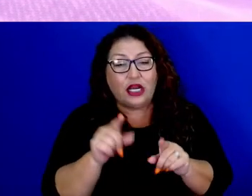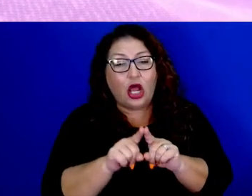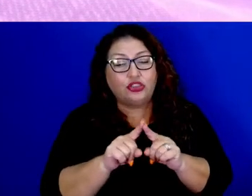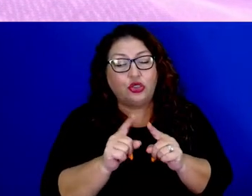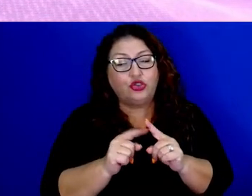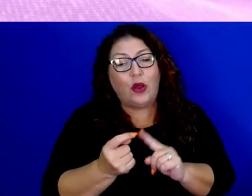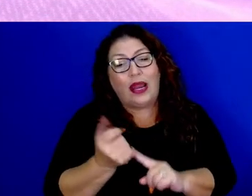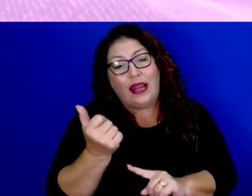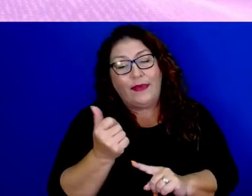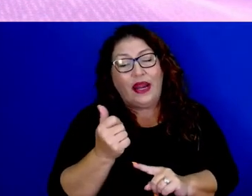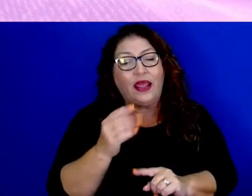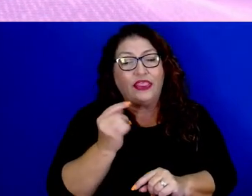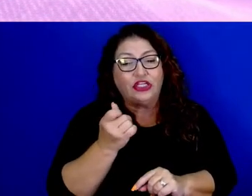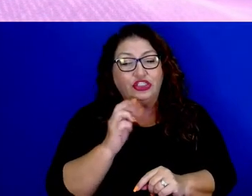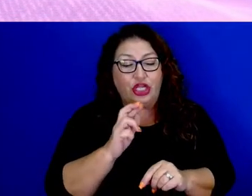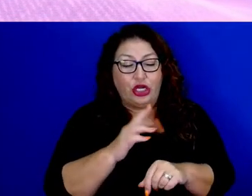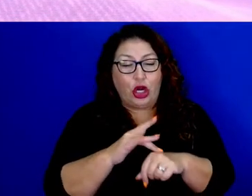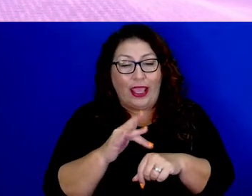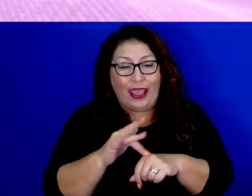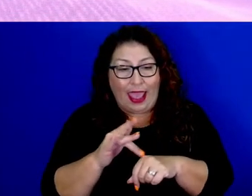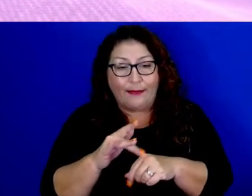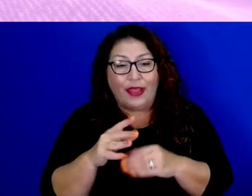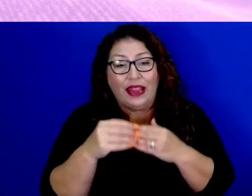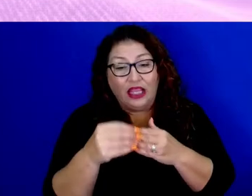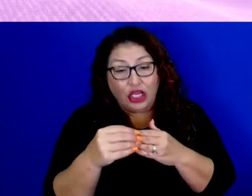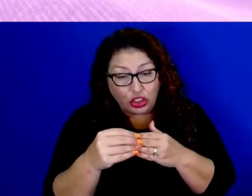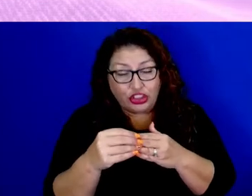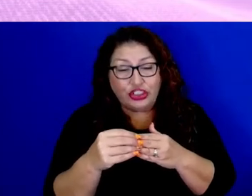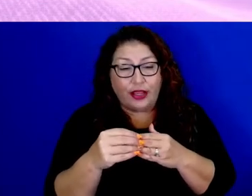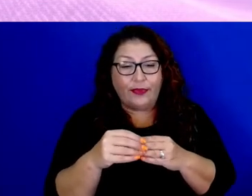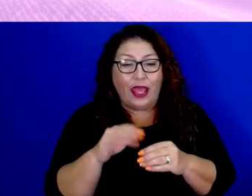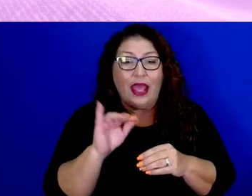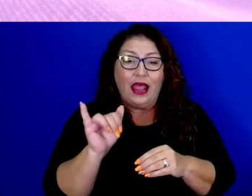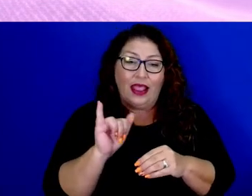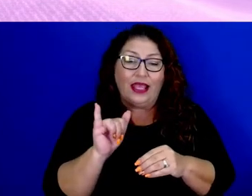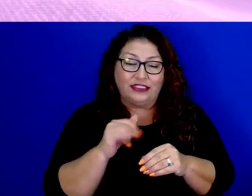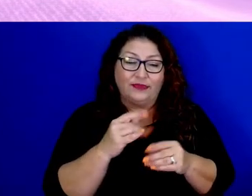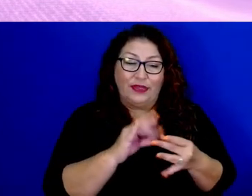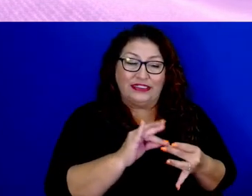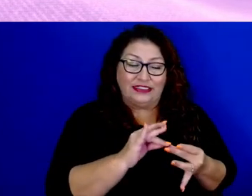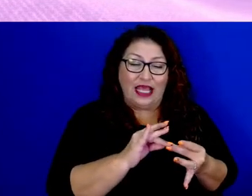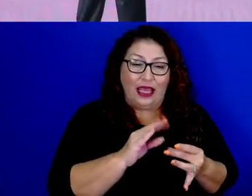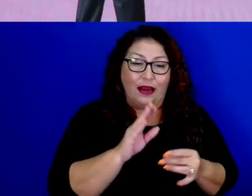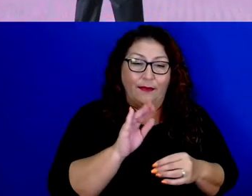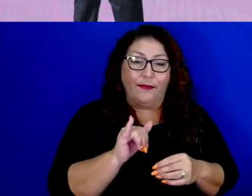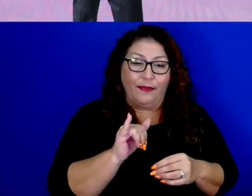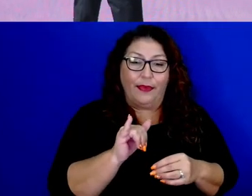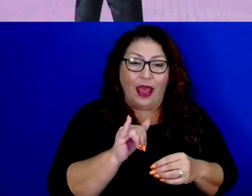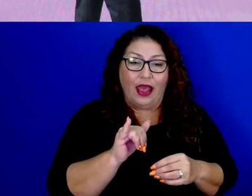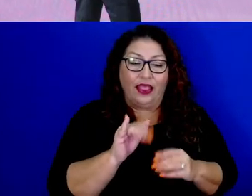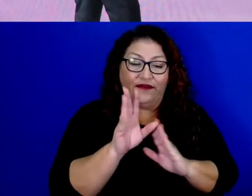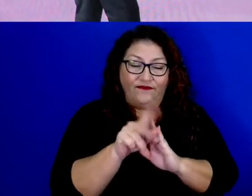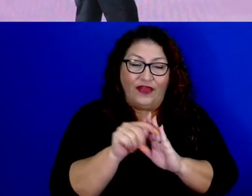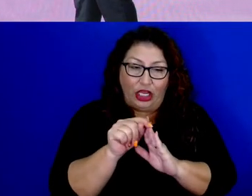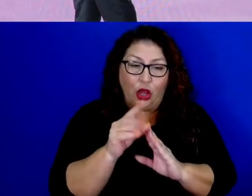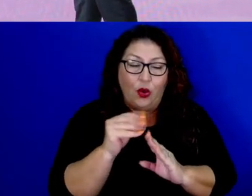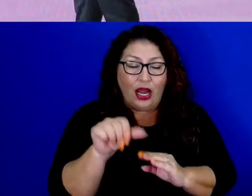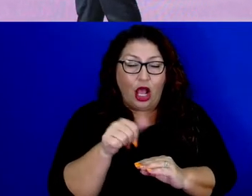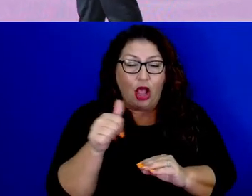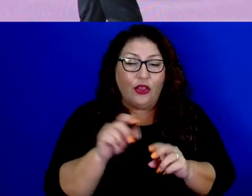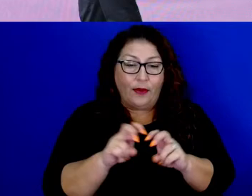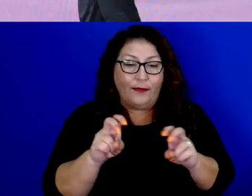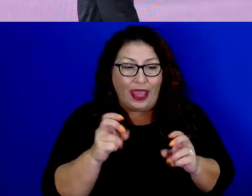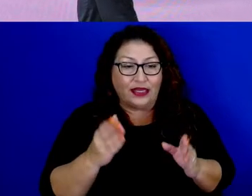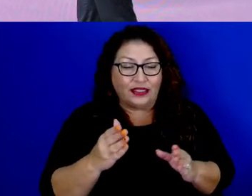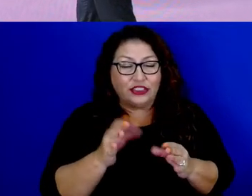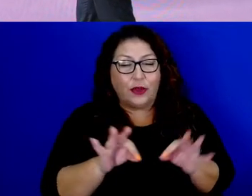gap in leadership, as has been referred to by the video and by other panelists, the importance of having